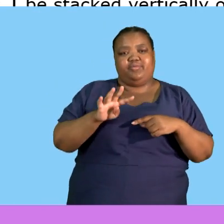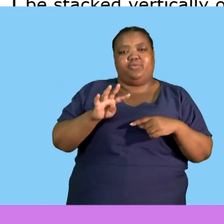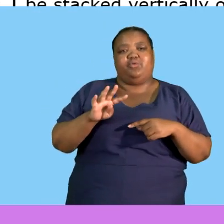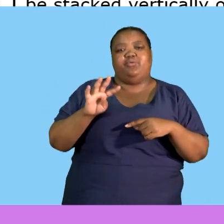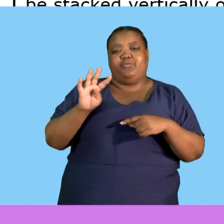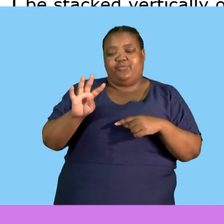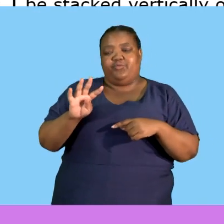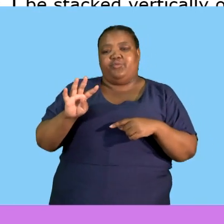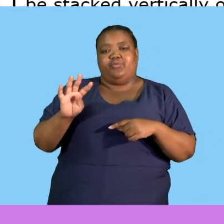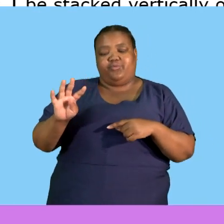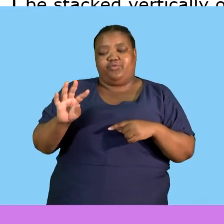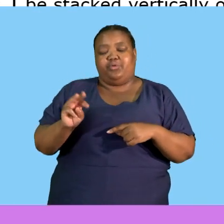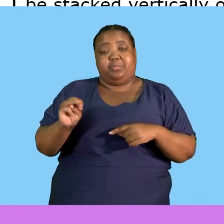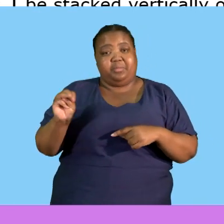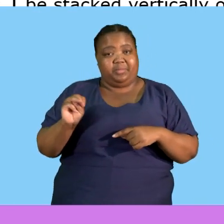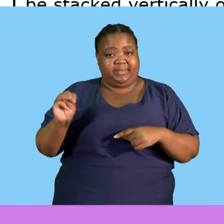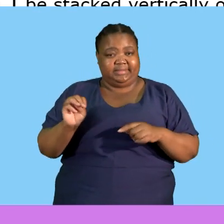us